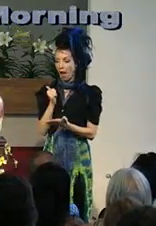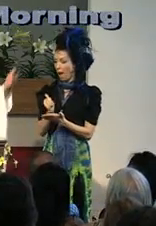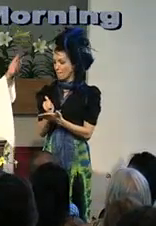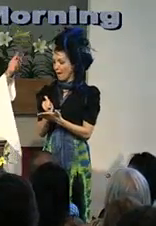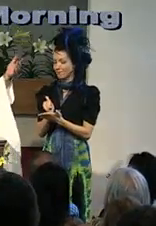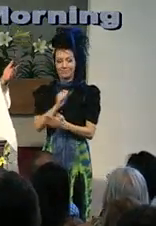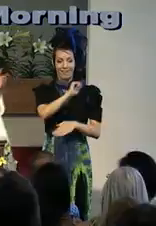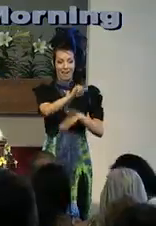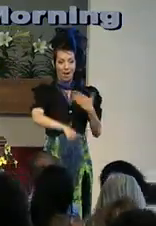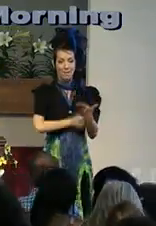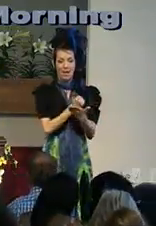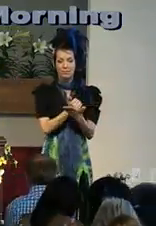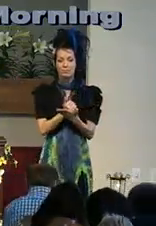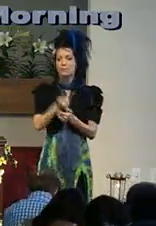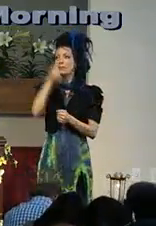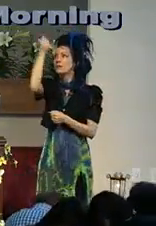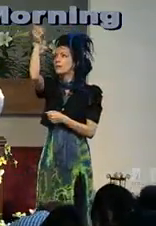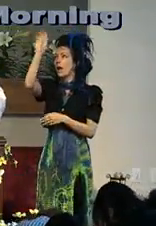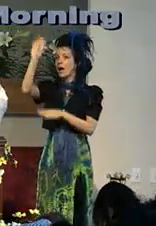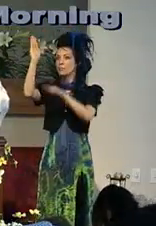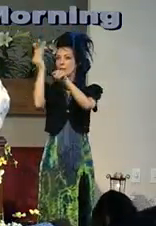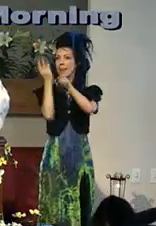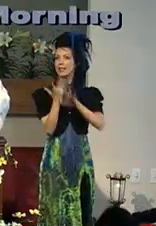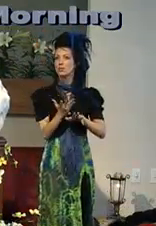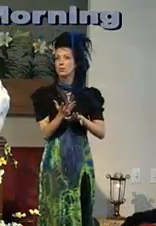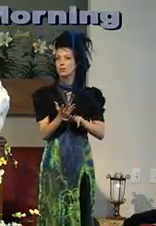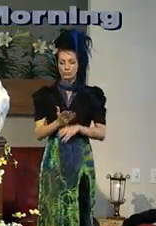this morning. Please be seated.